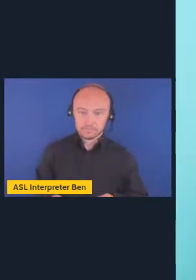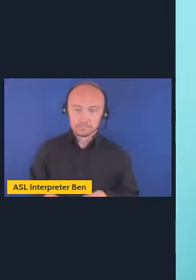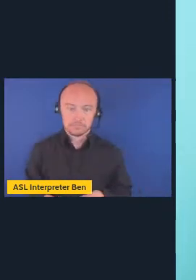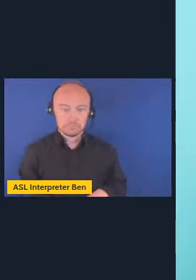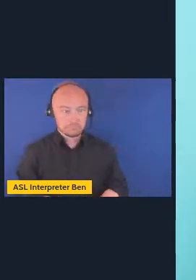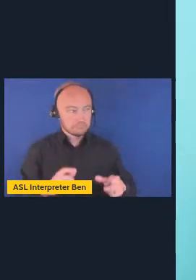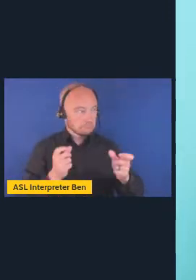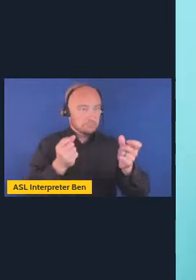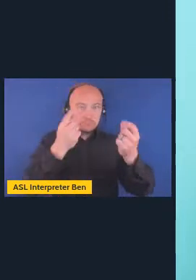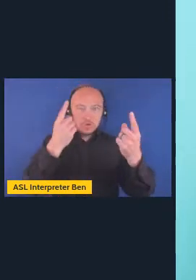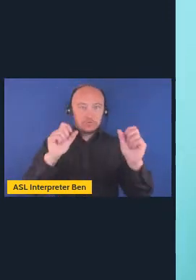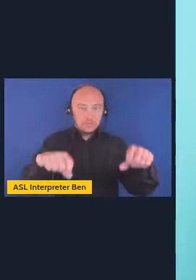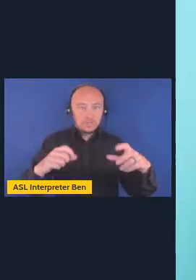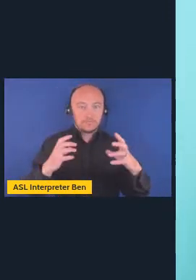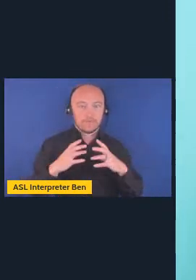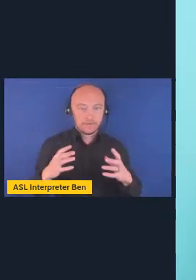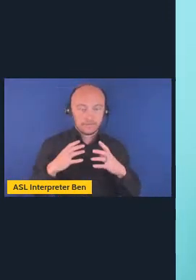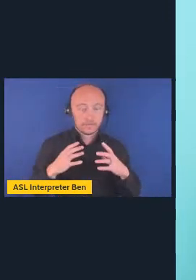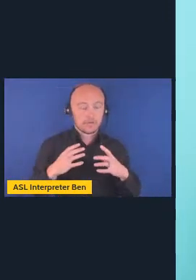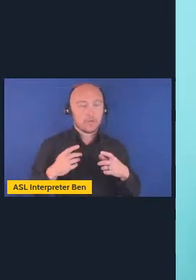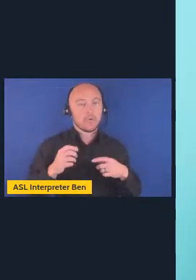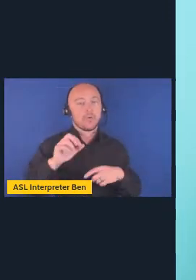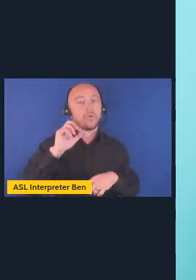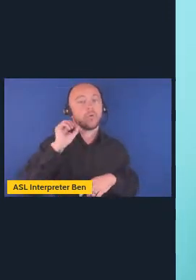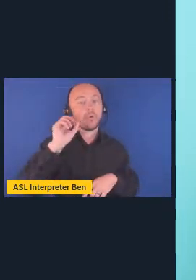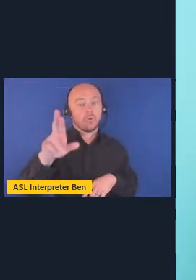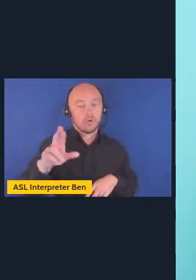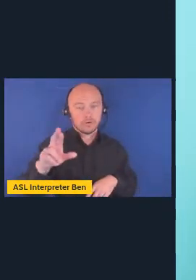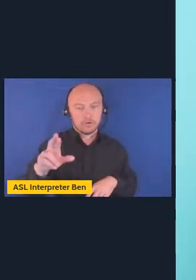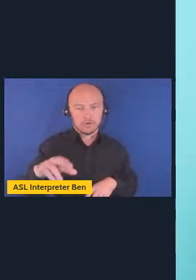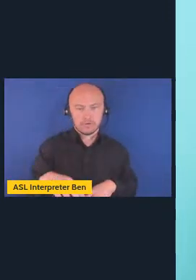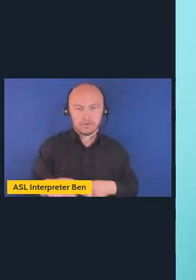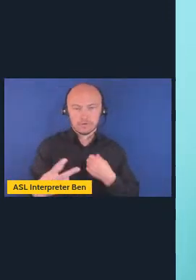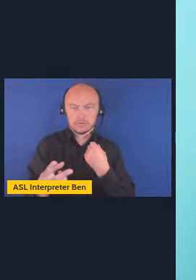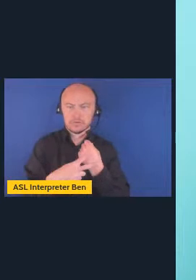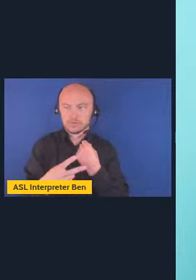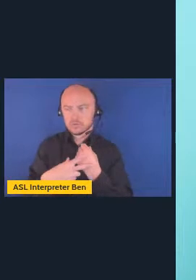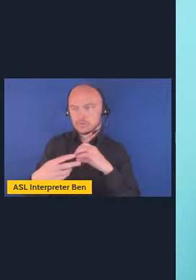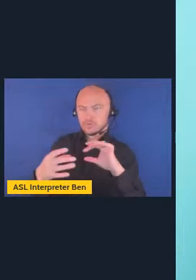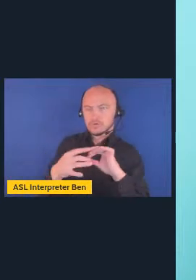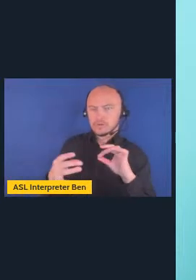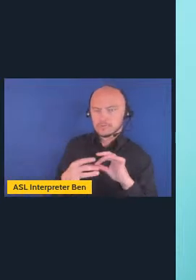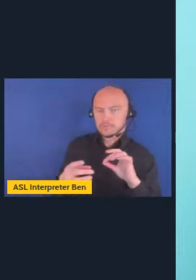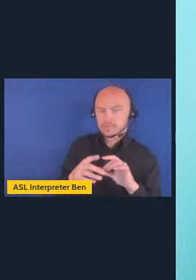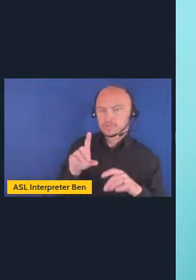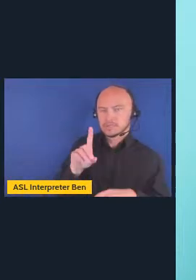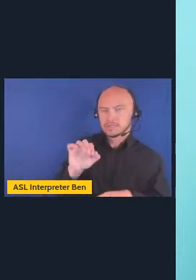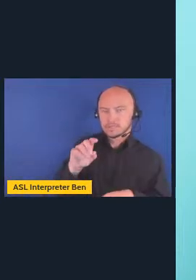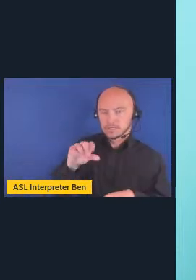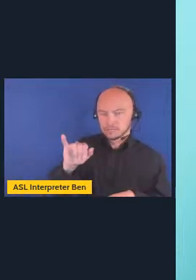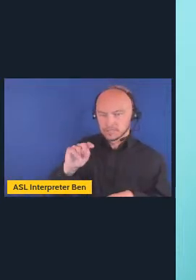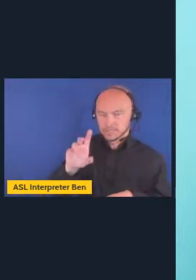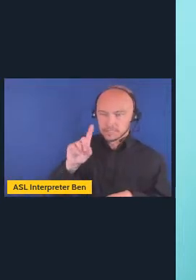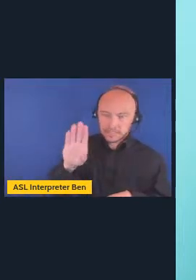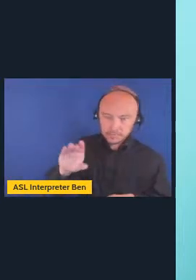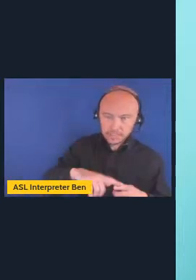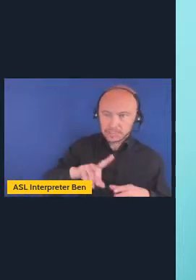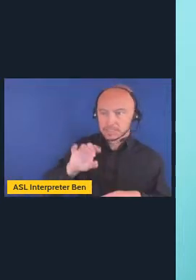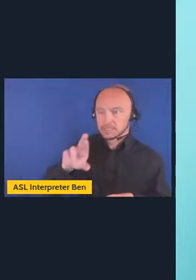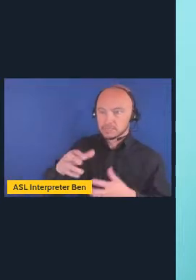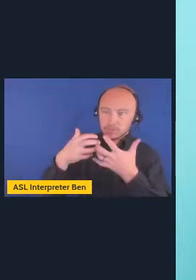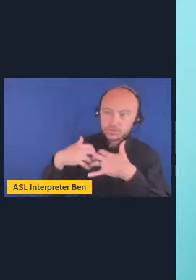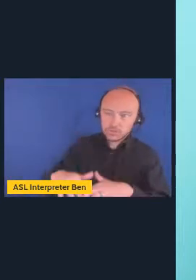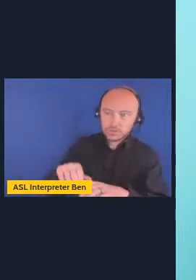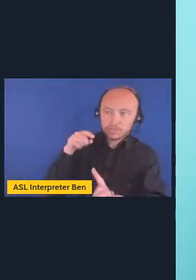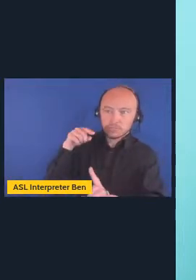that. If instead you were told it stores a message in DynamoDB, which then uses DynamoDB streams to